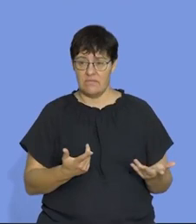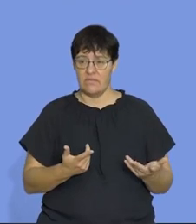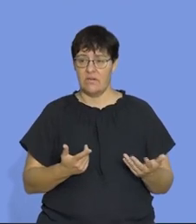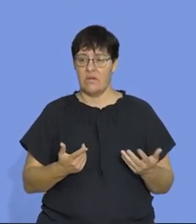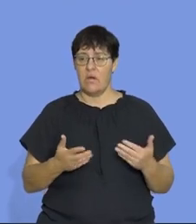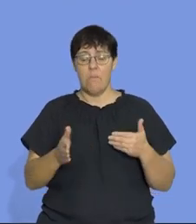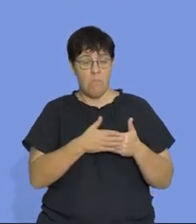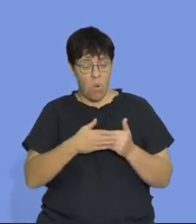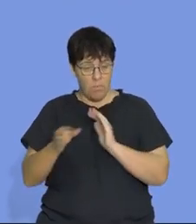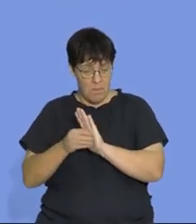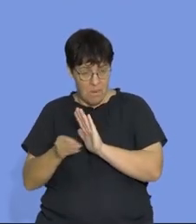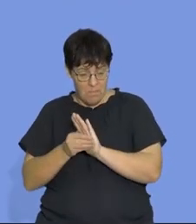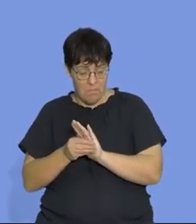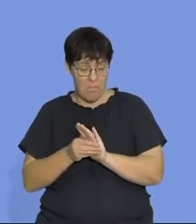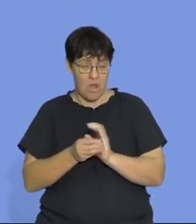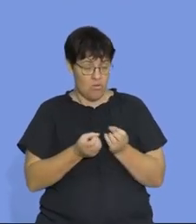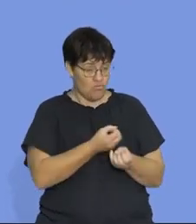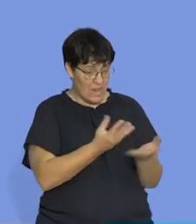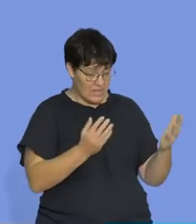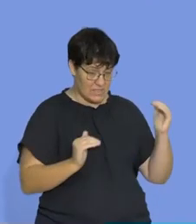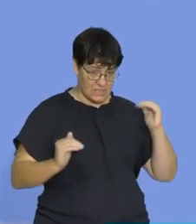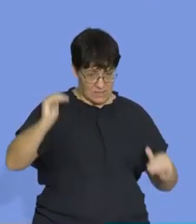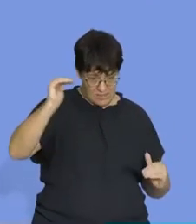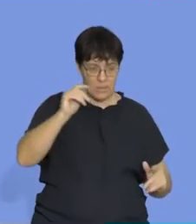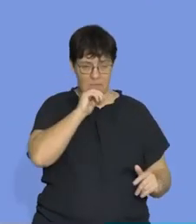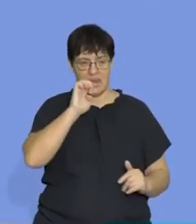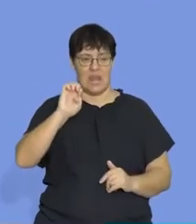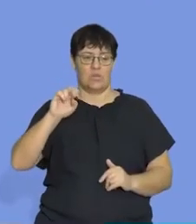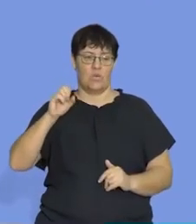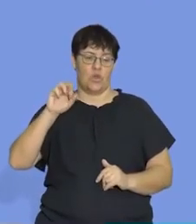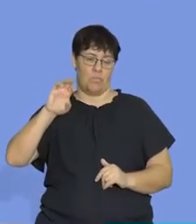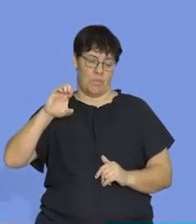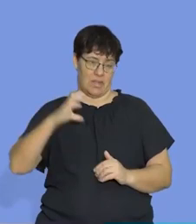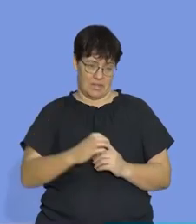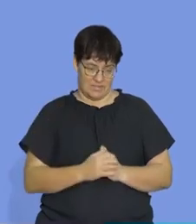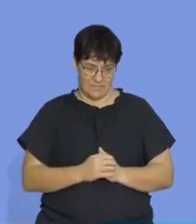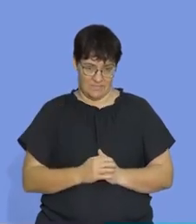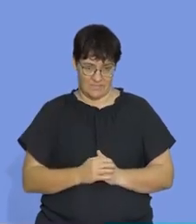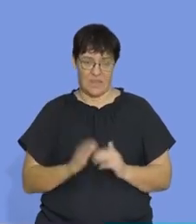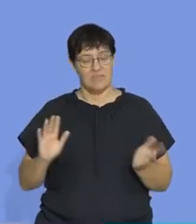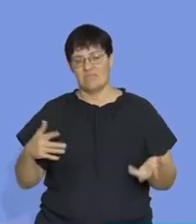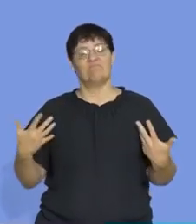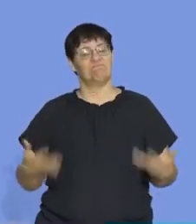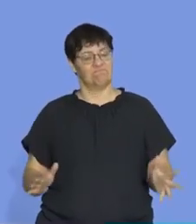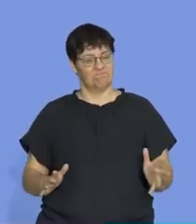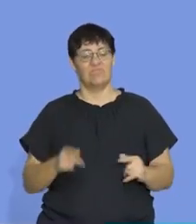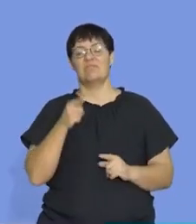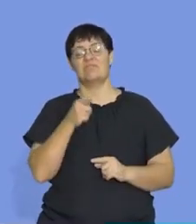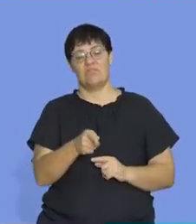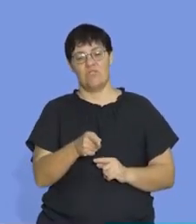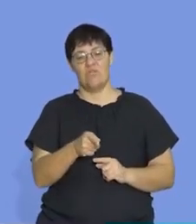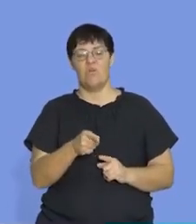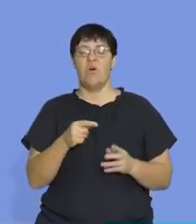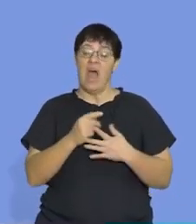than released, right? So that's as far as the endothermic reaction is concerned, that in terms of